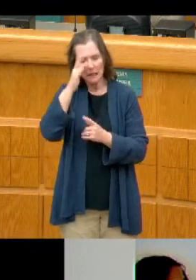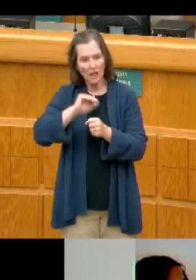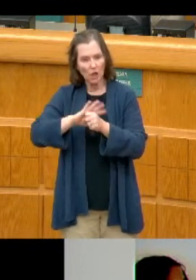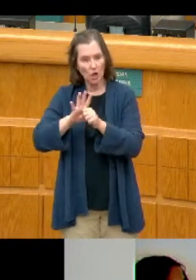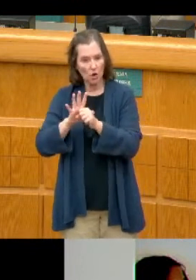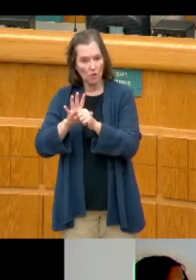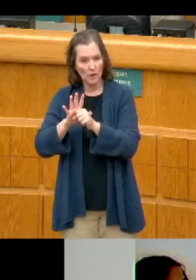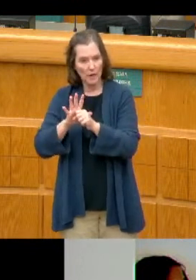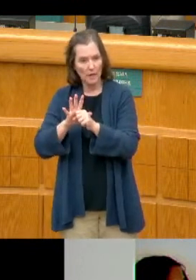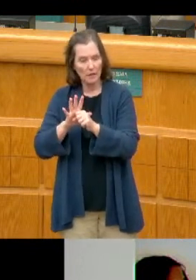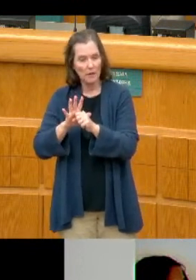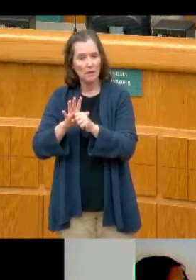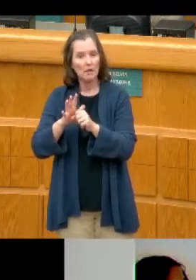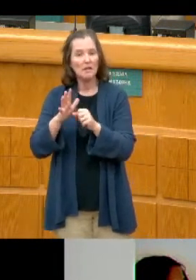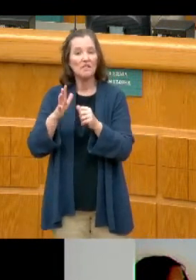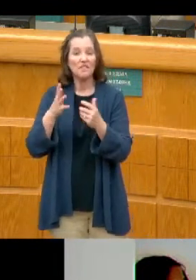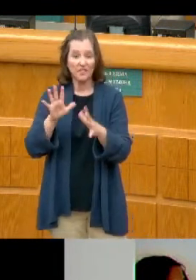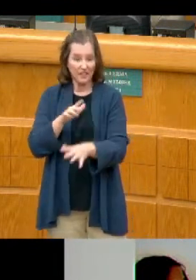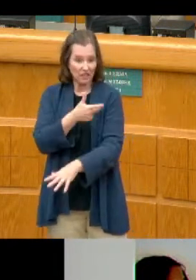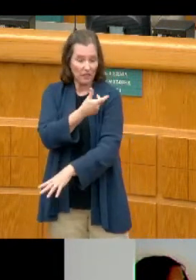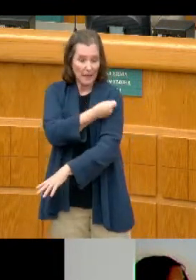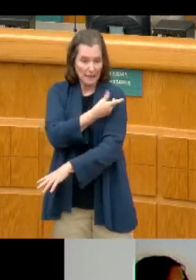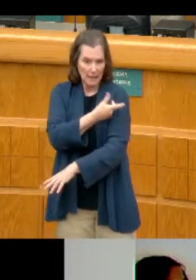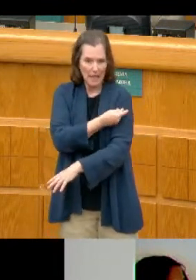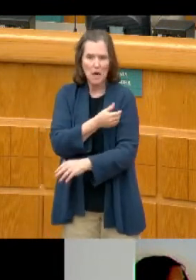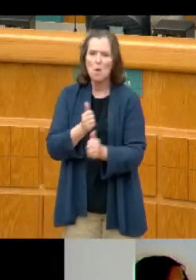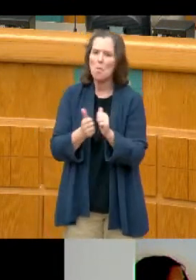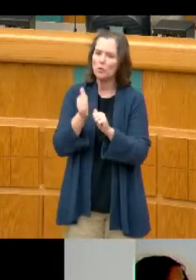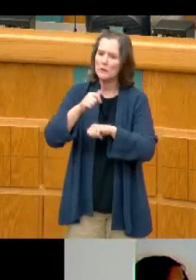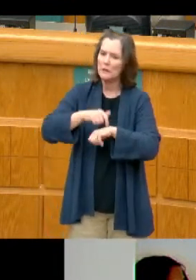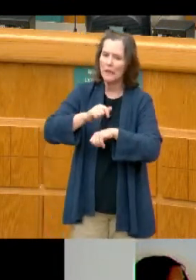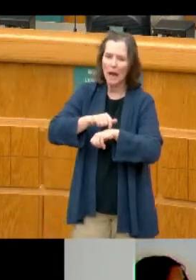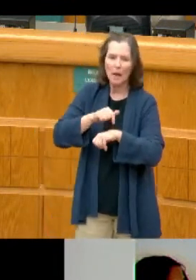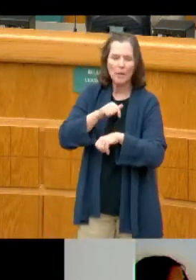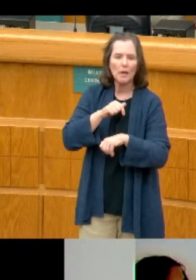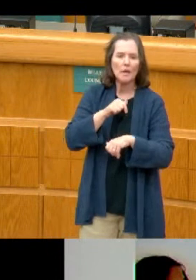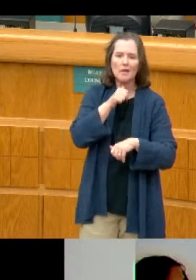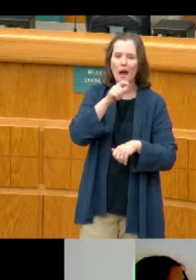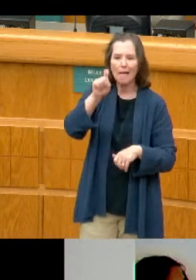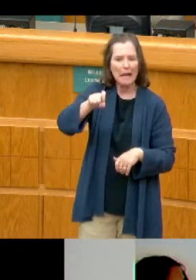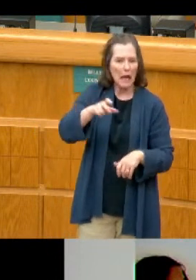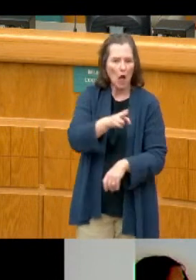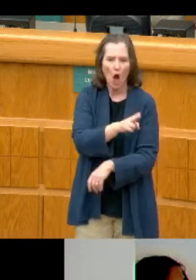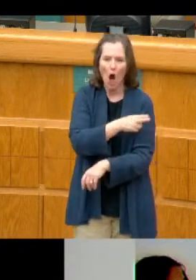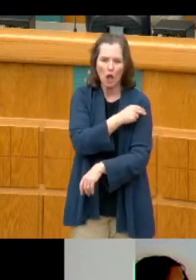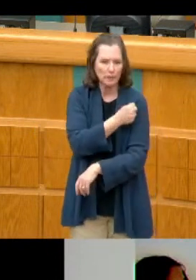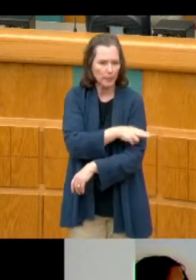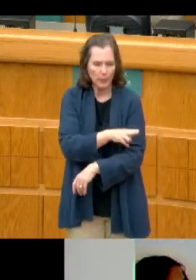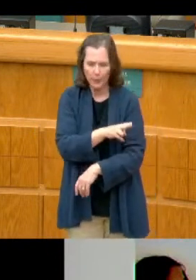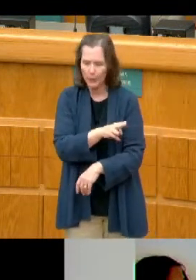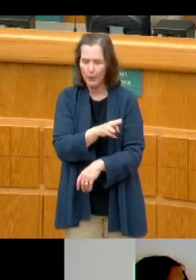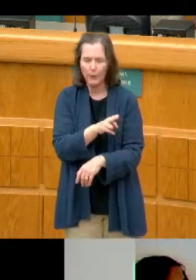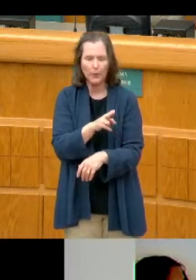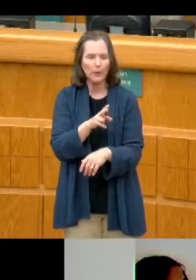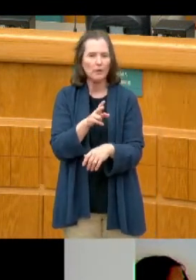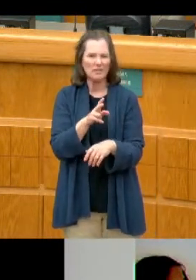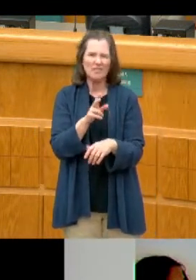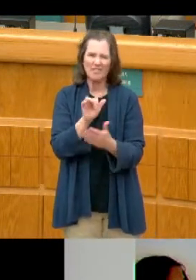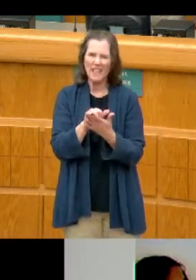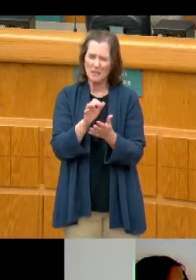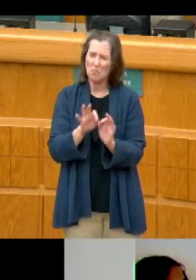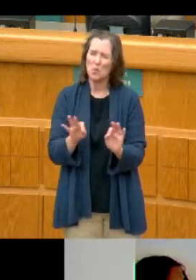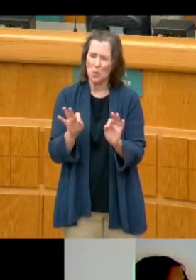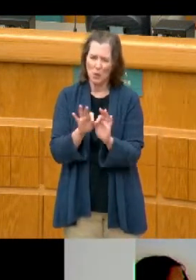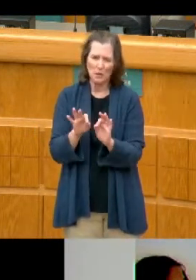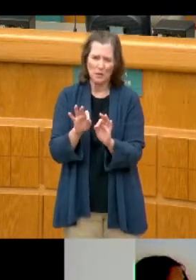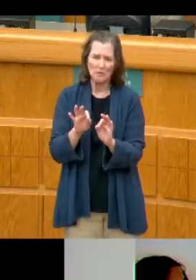usually more mild to moderate symptoms. So that is a good news item. One of the concerning parts, and the reason